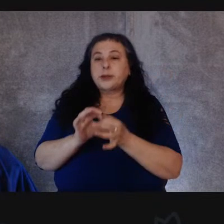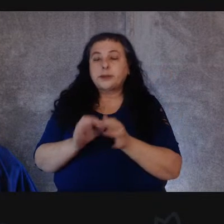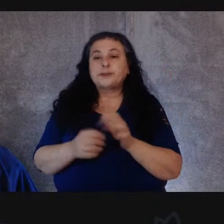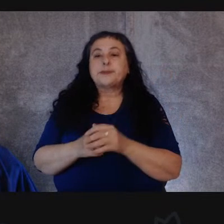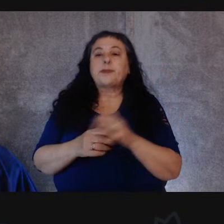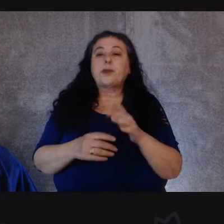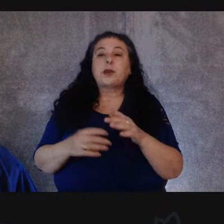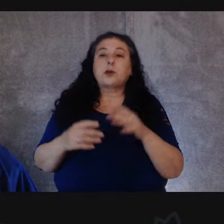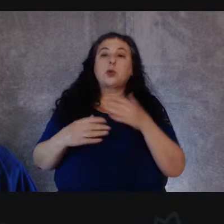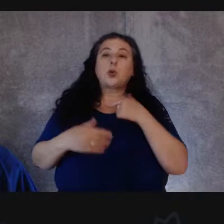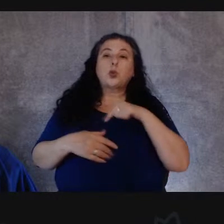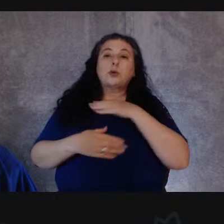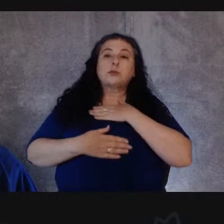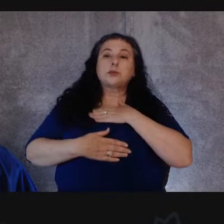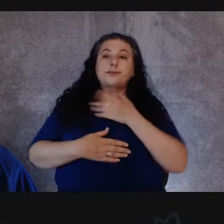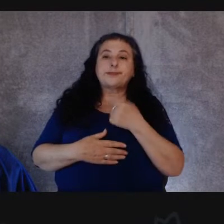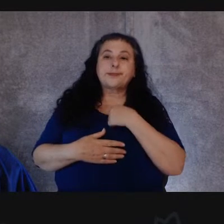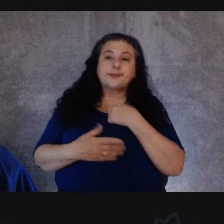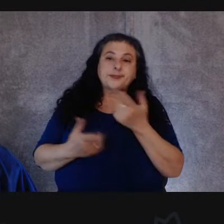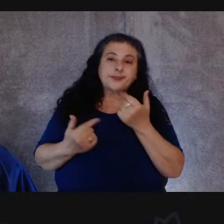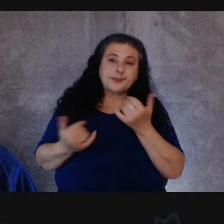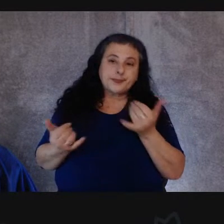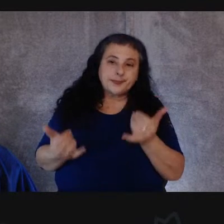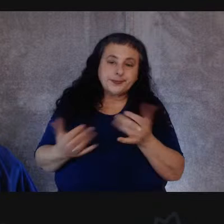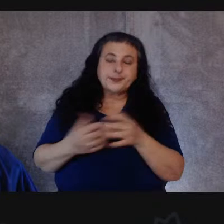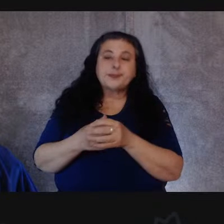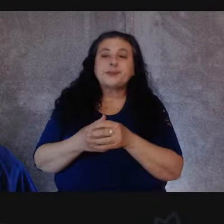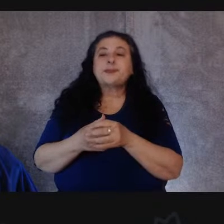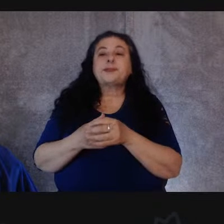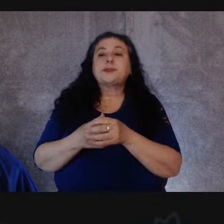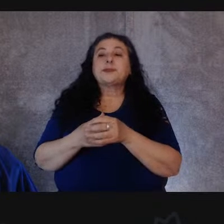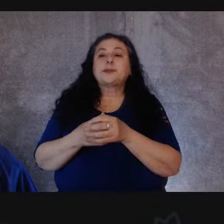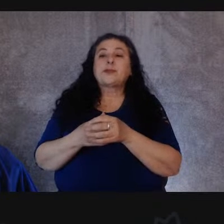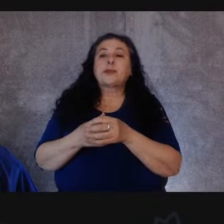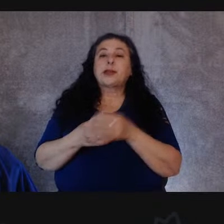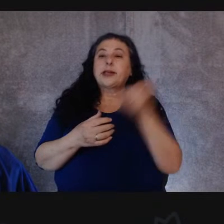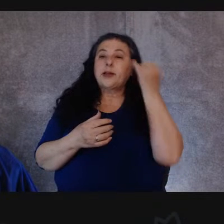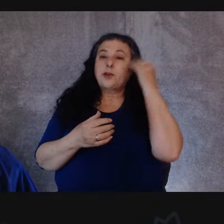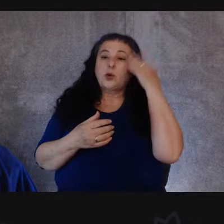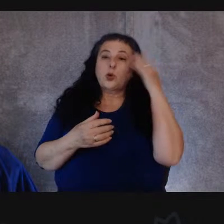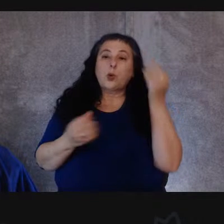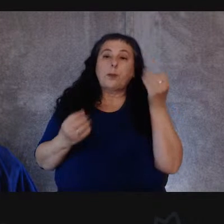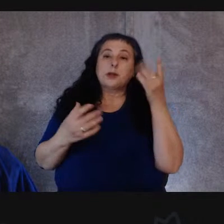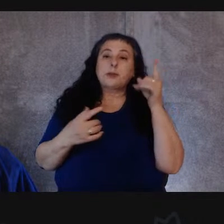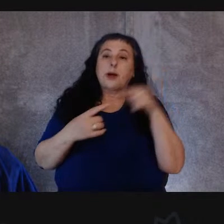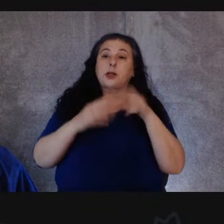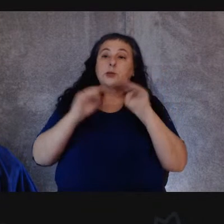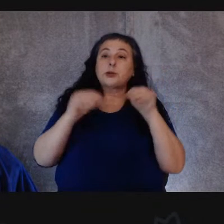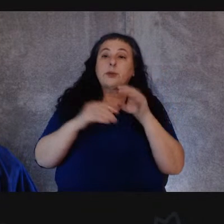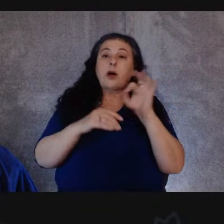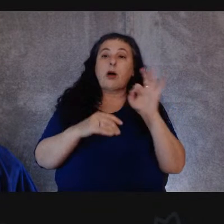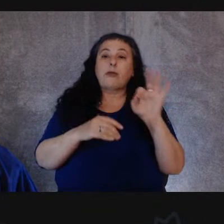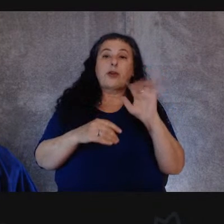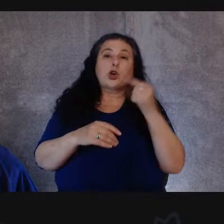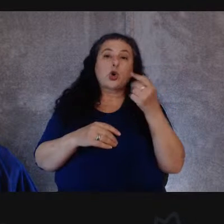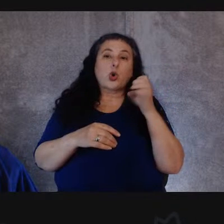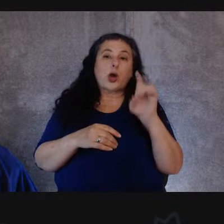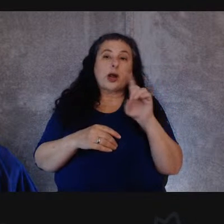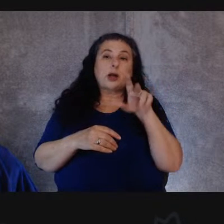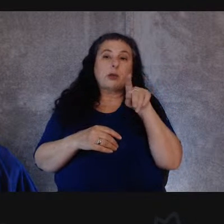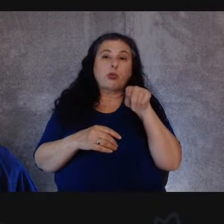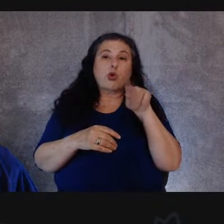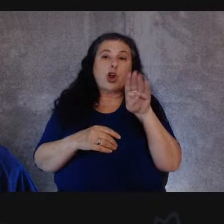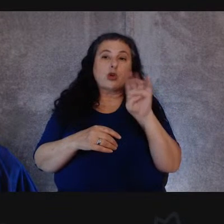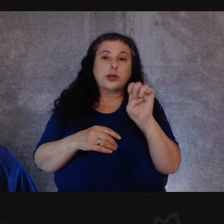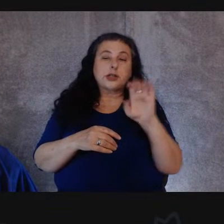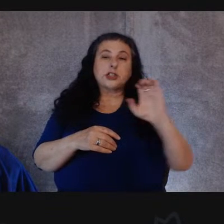We greatly appreciate Janie being here for that. If you don't know much about the Museum of the Grand Prairie and Champaign County Forest